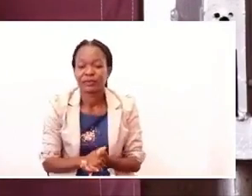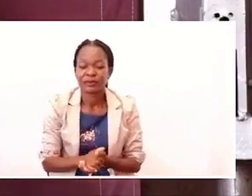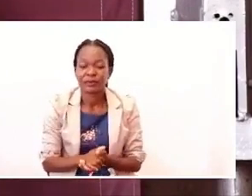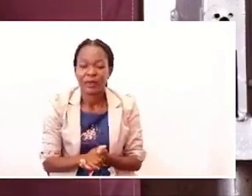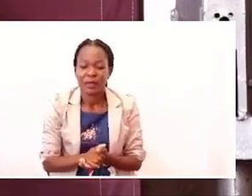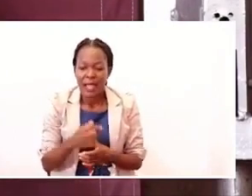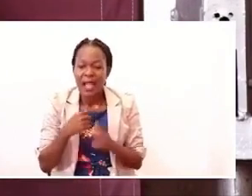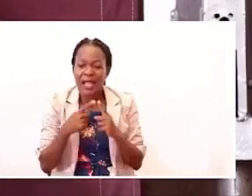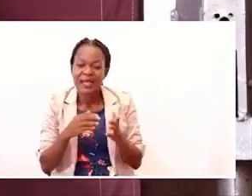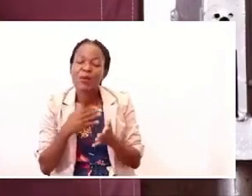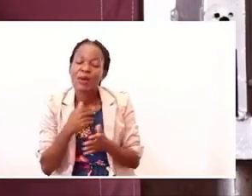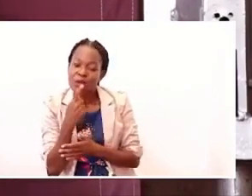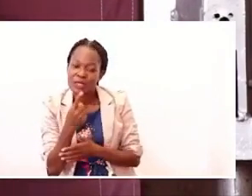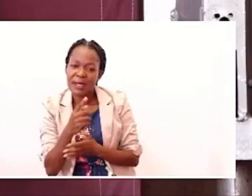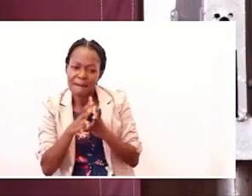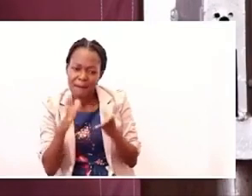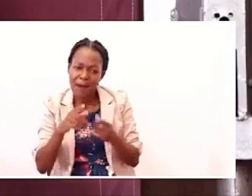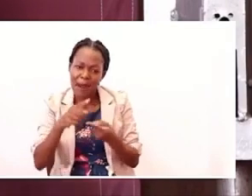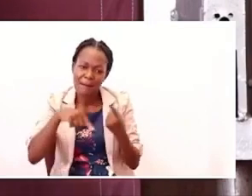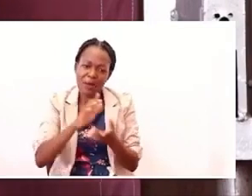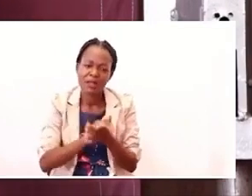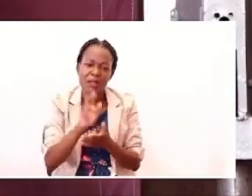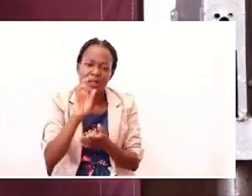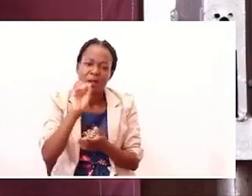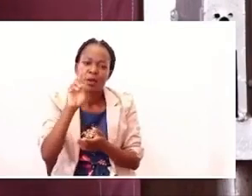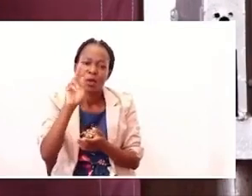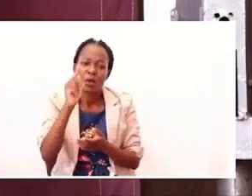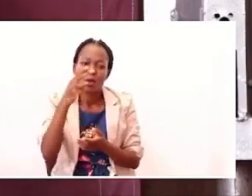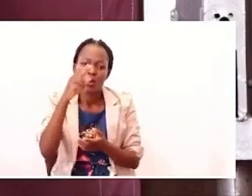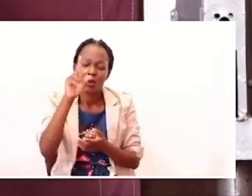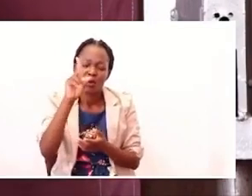And I would like to say a little more about the orthodox conduct of monetary policy.